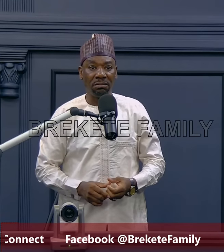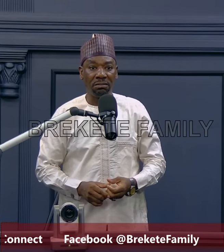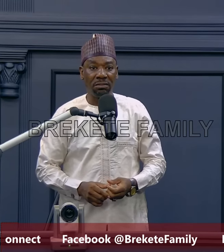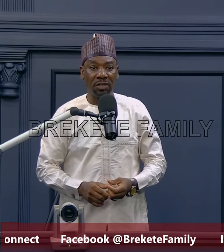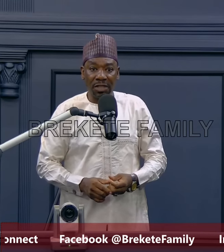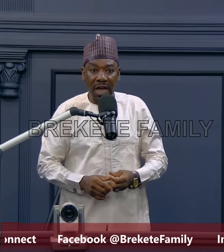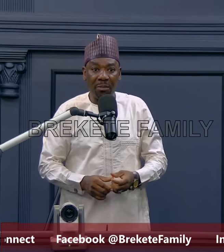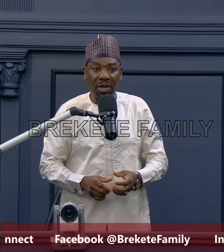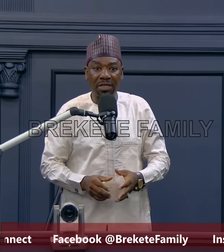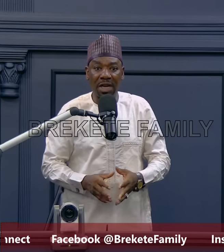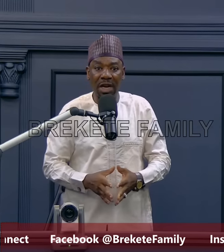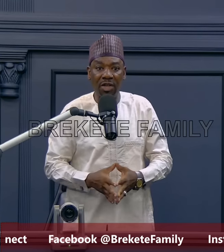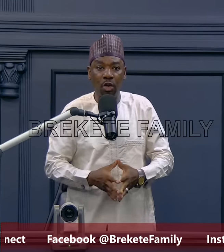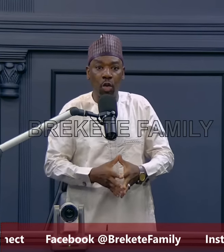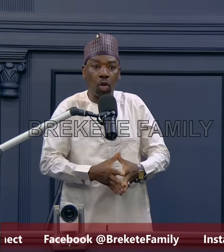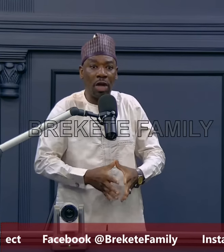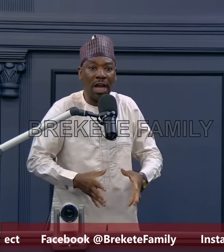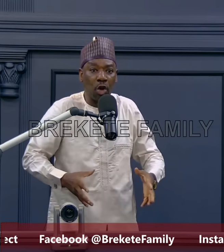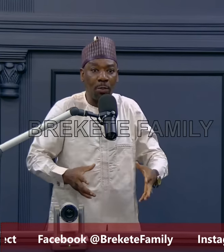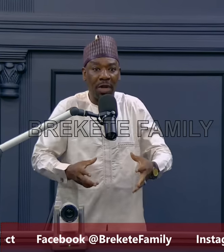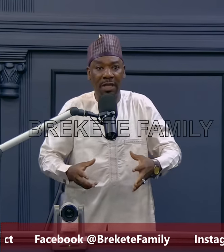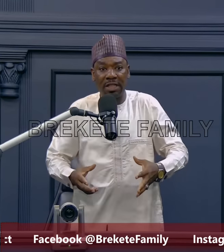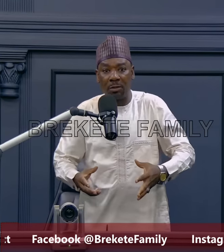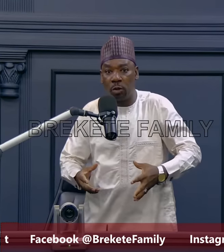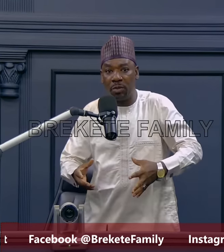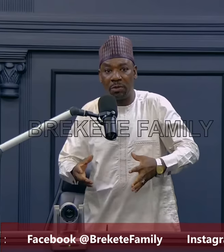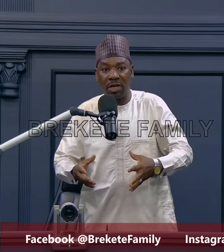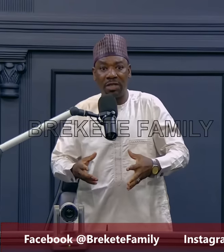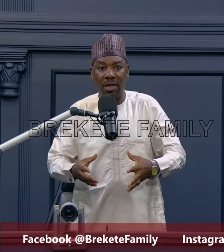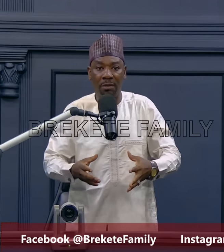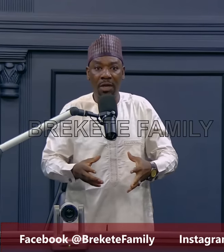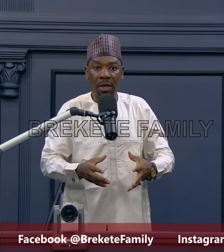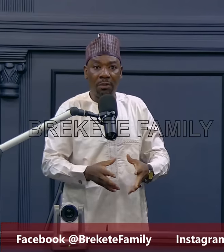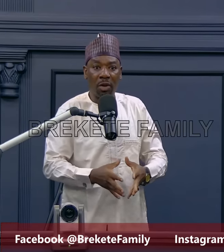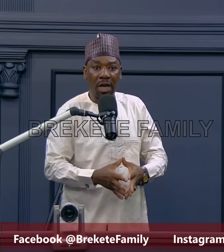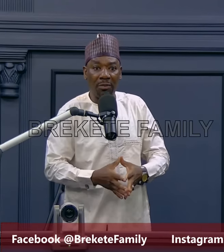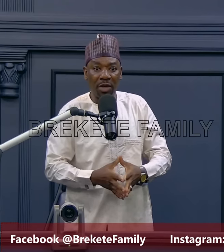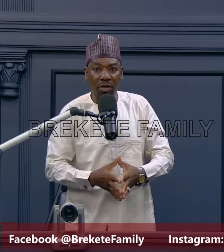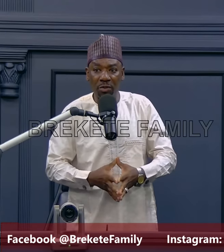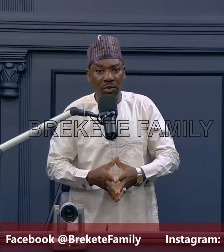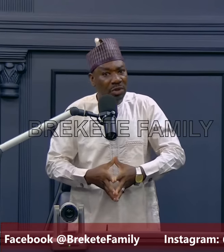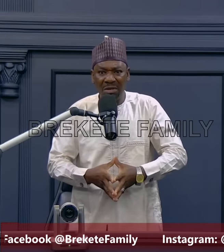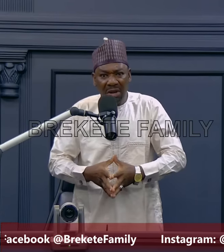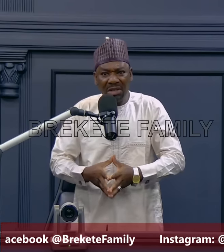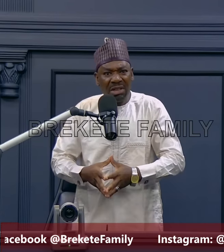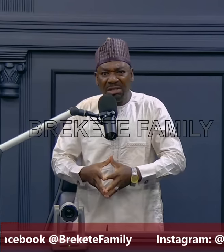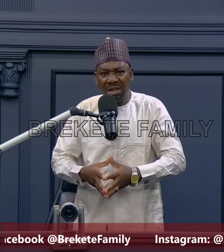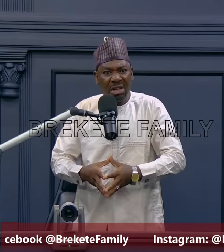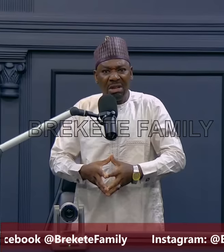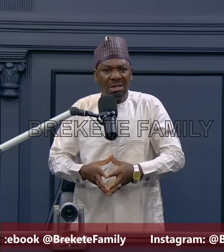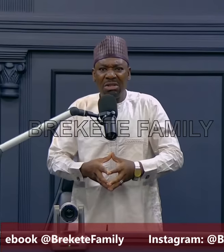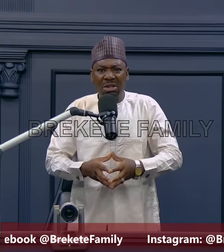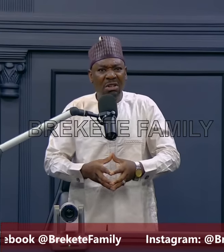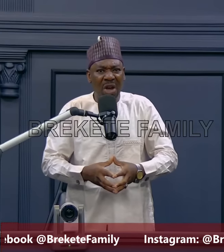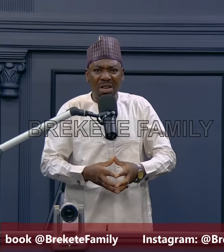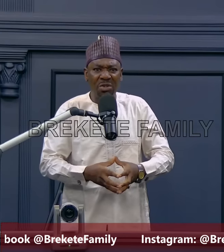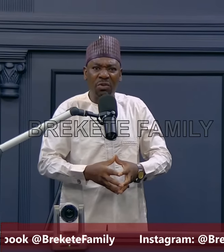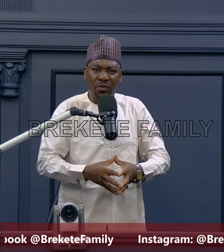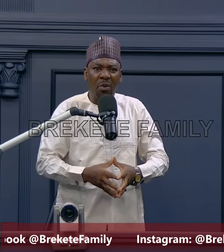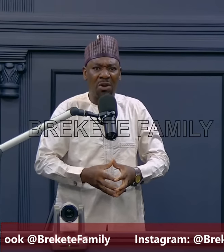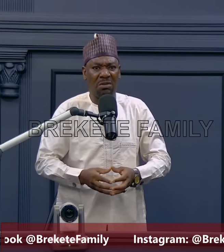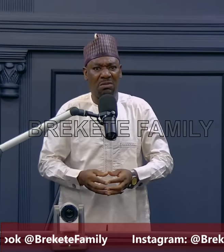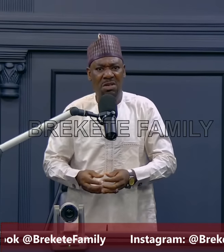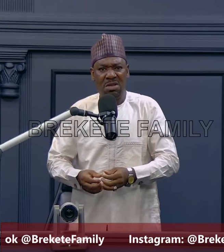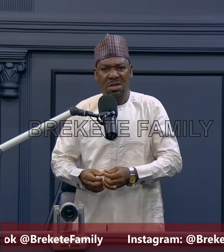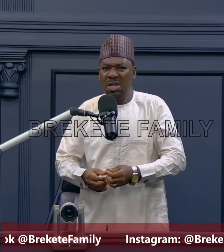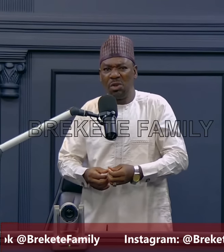last this kind Minister now they go go gang up against I'm going meet president your Excellency this young man is